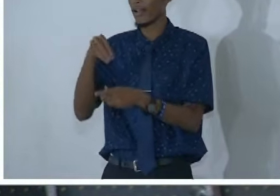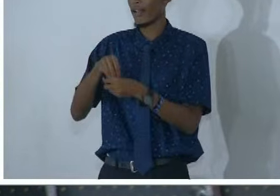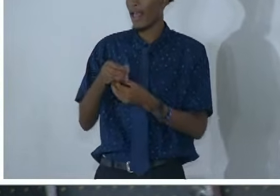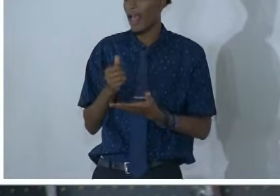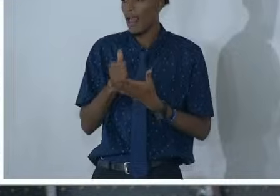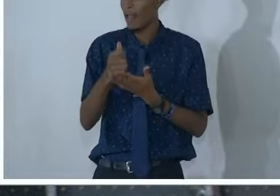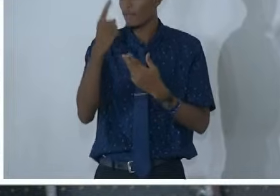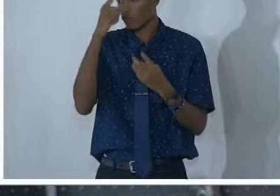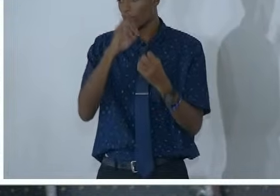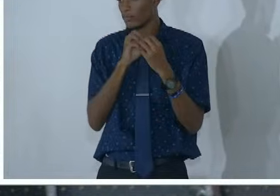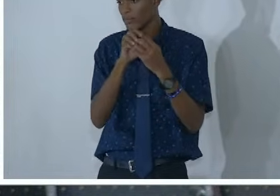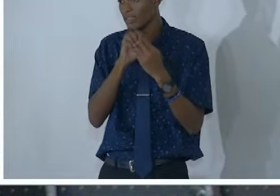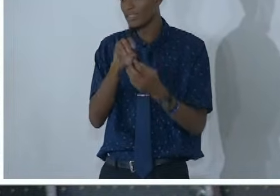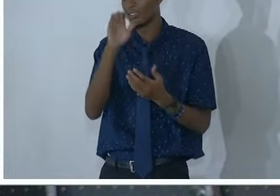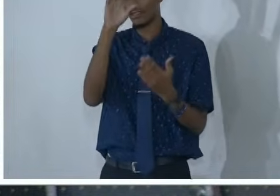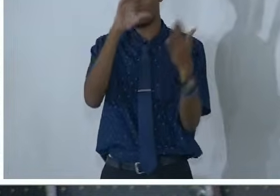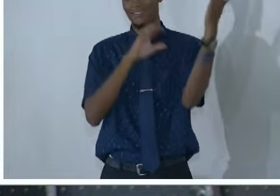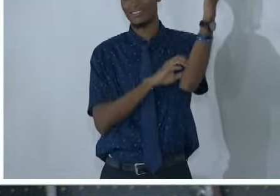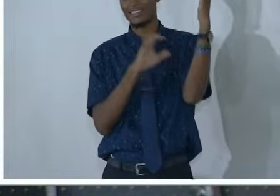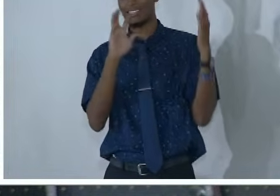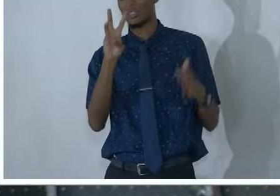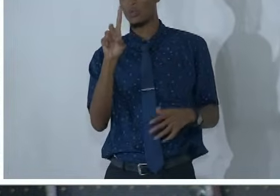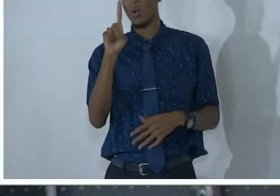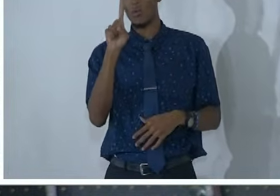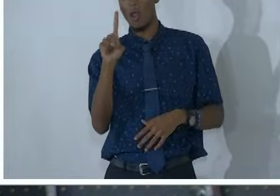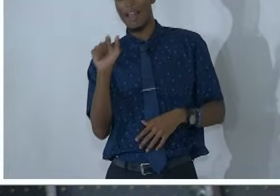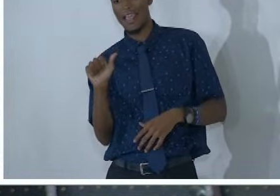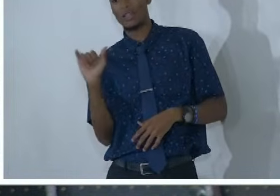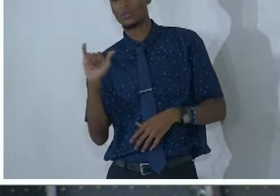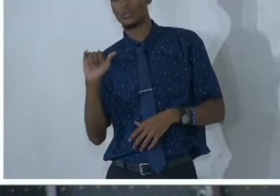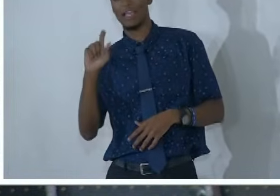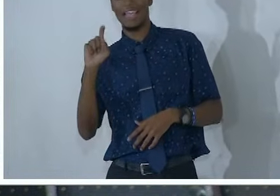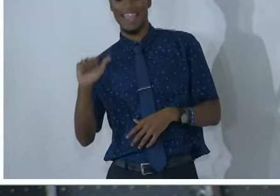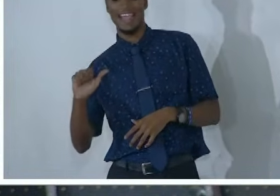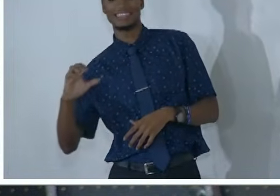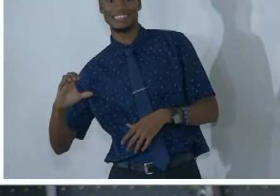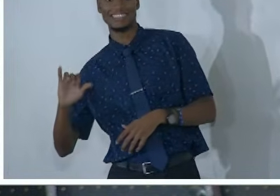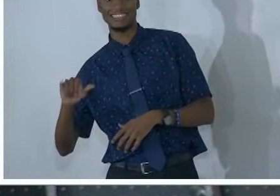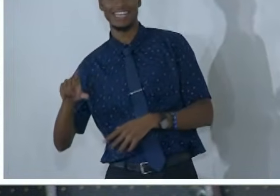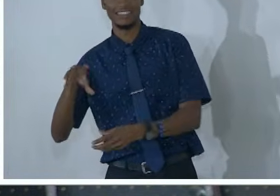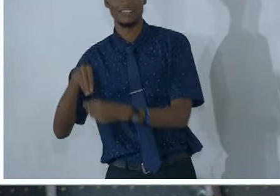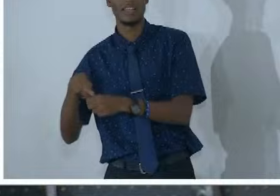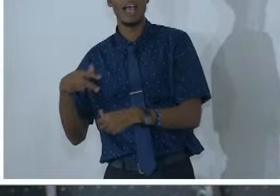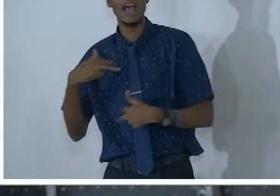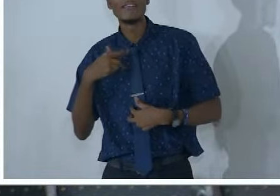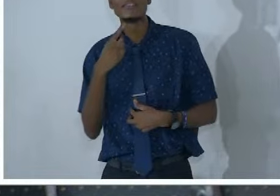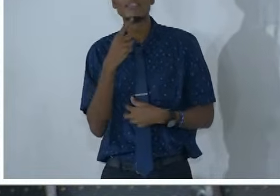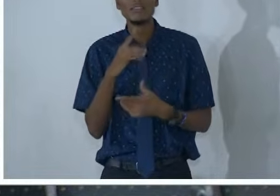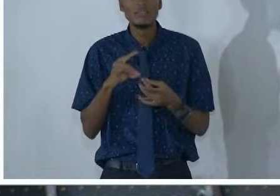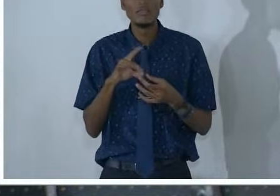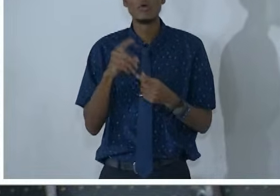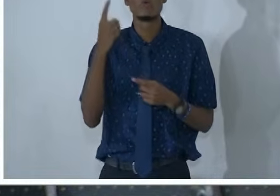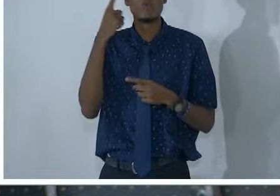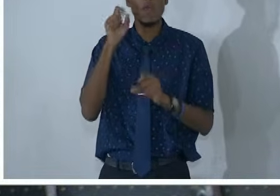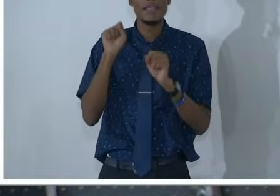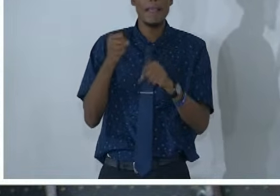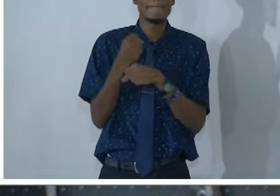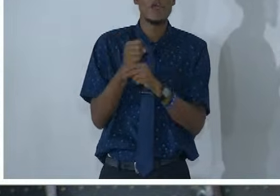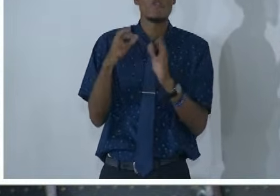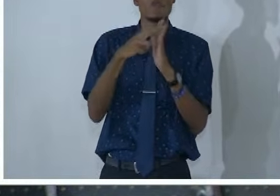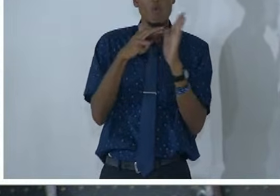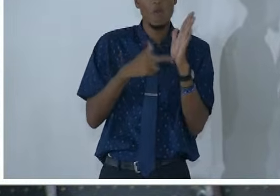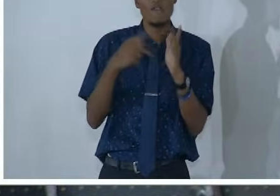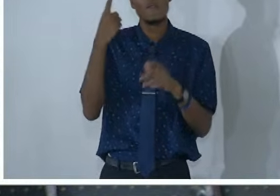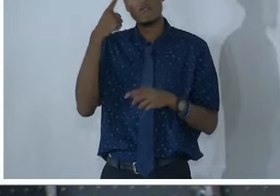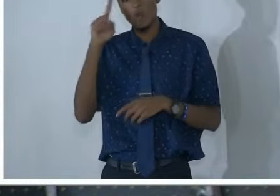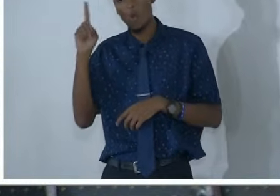Section 61(1)(a) and 62(a) and (c) empowers the mediation board to make rules governing domestic and